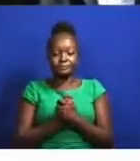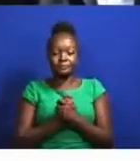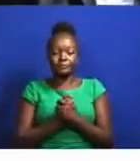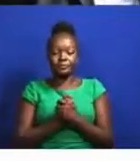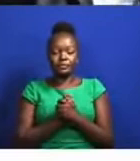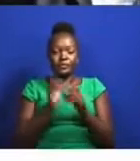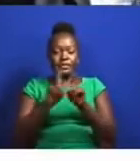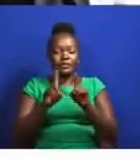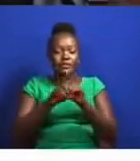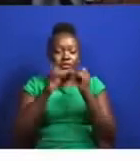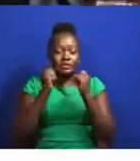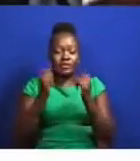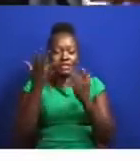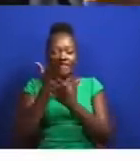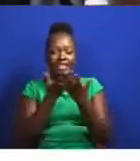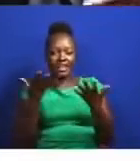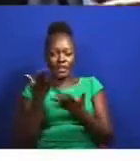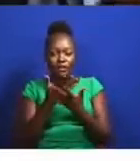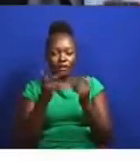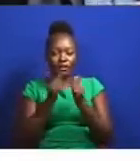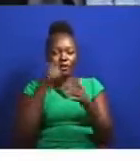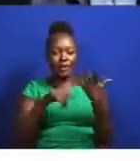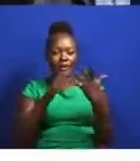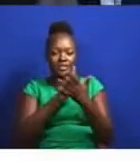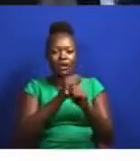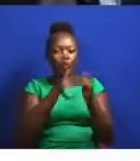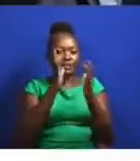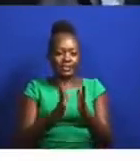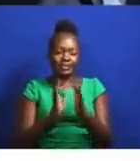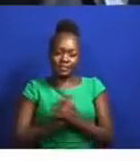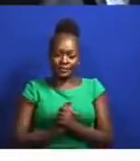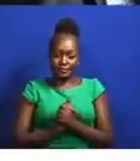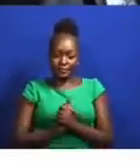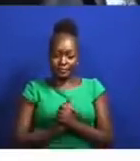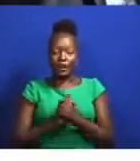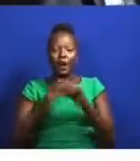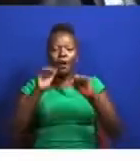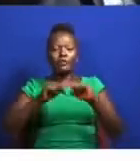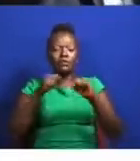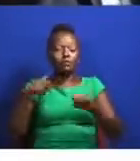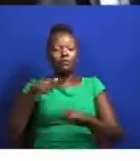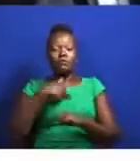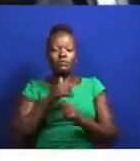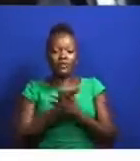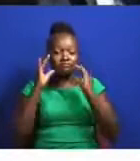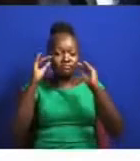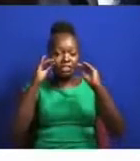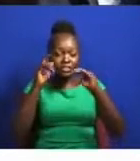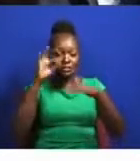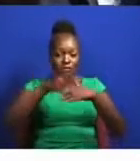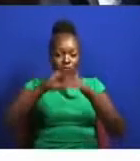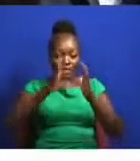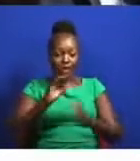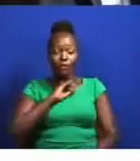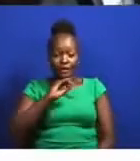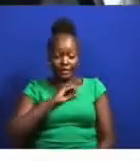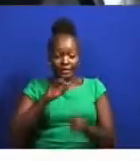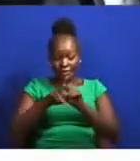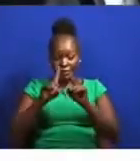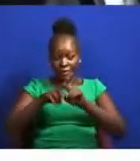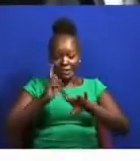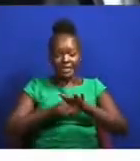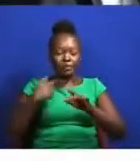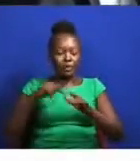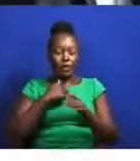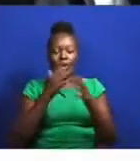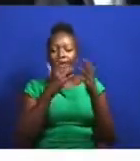to strengthen interaction with stakeholders, so that we educate our voters as we gear